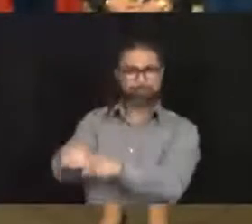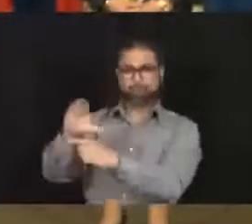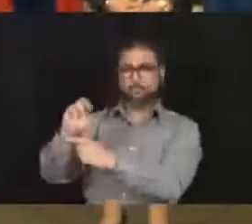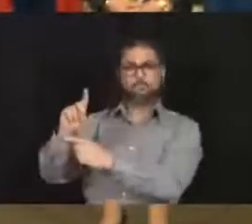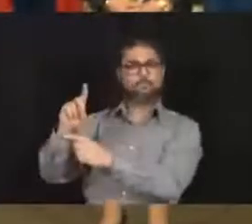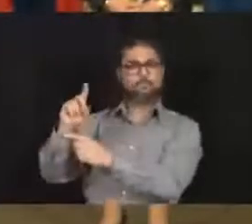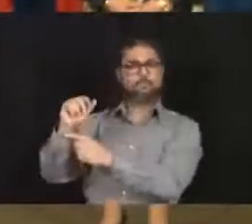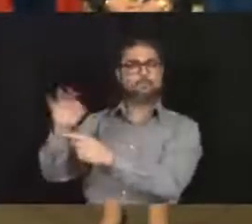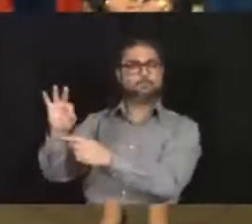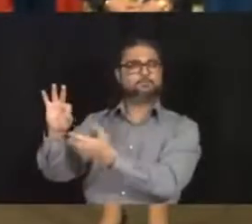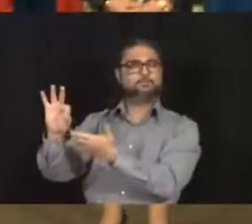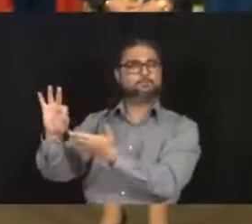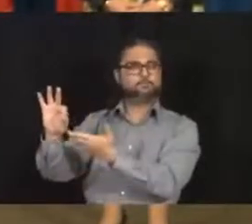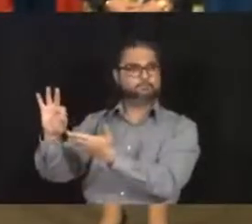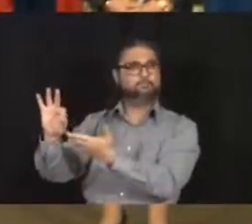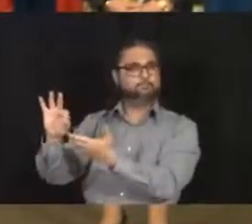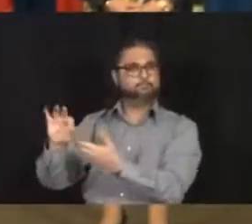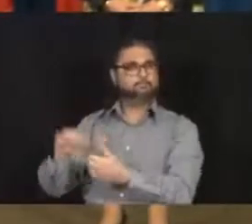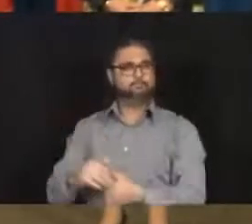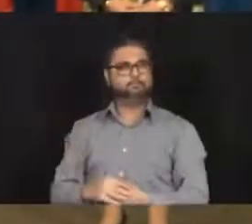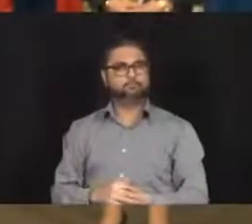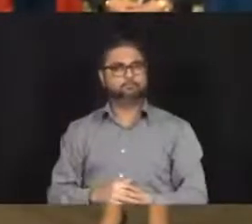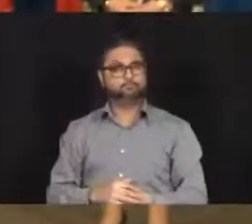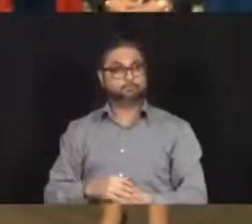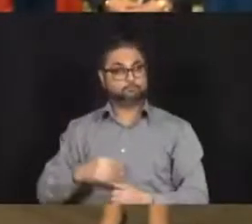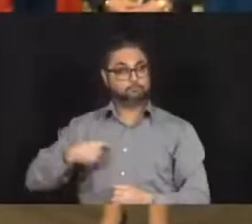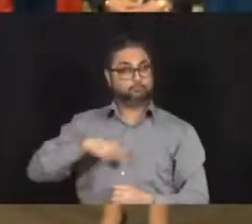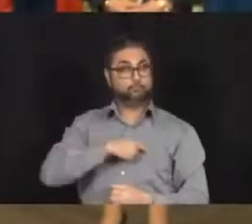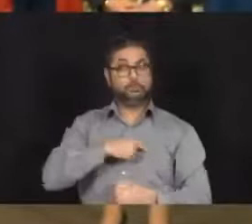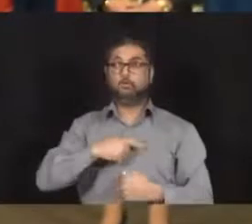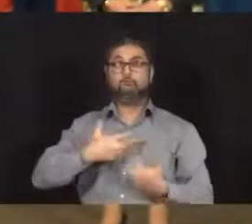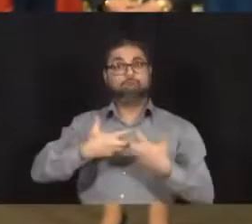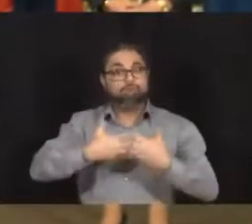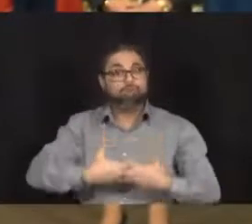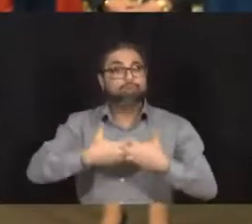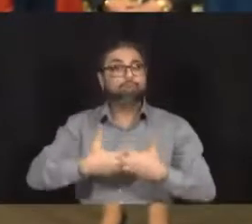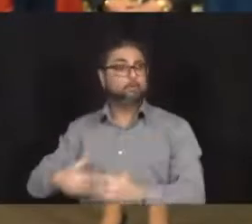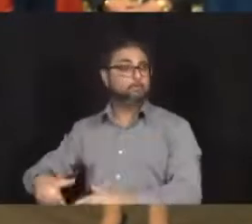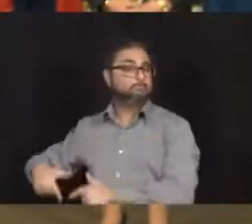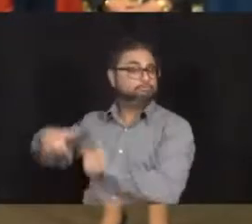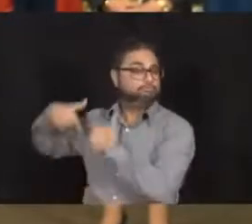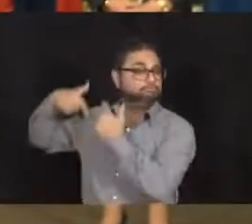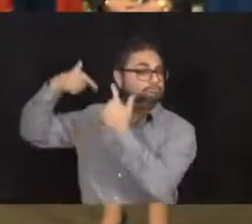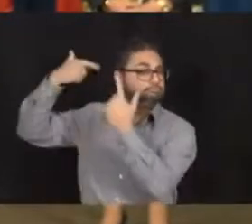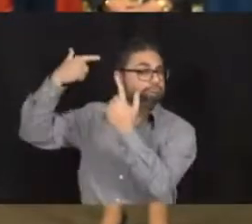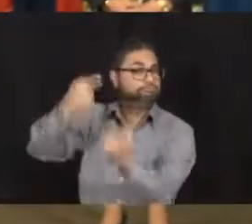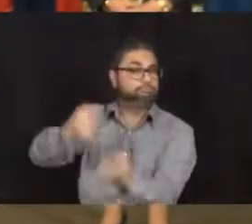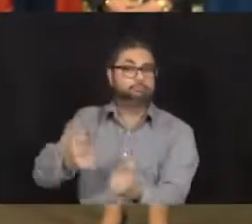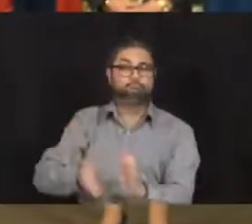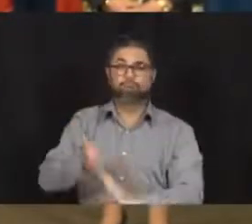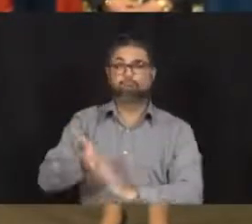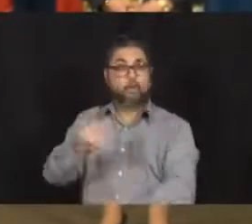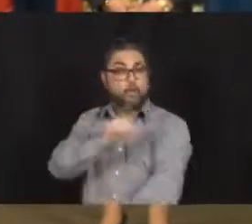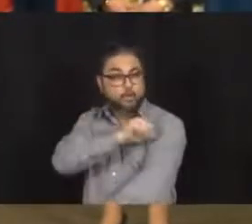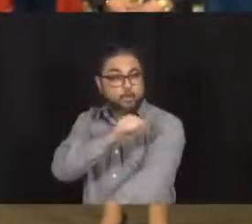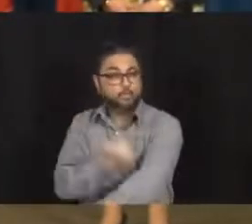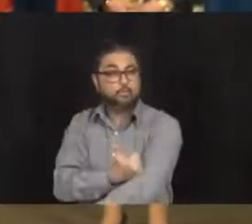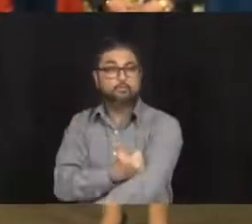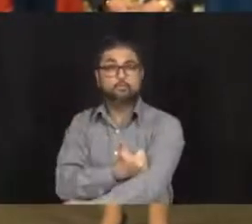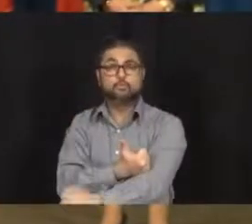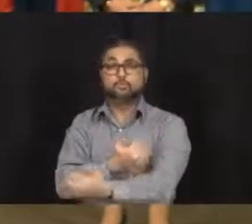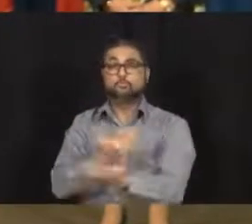economic engine of Confederation. We're turning our manufacturing firepower against this virus.